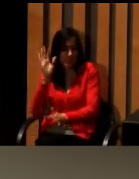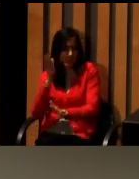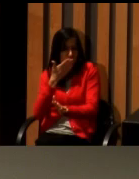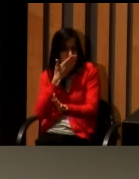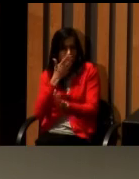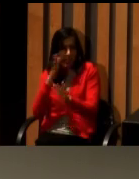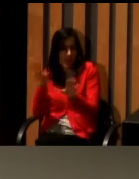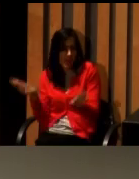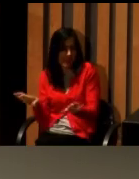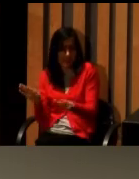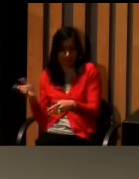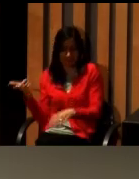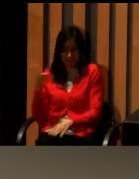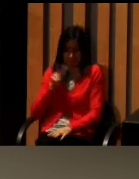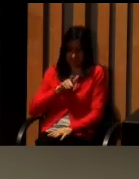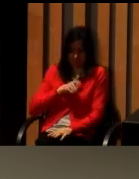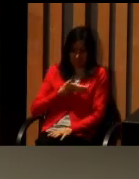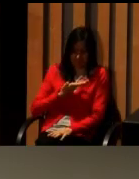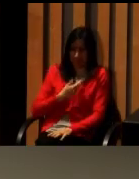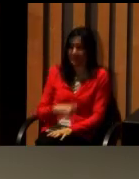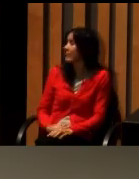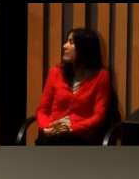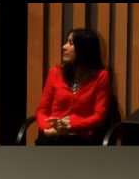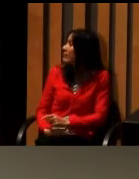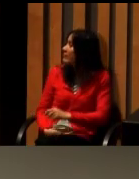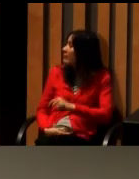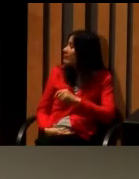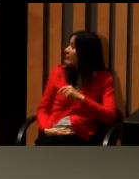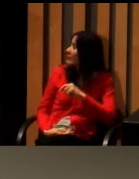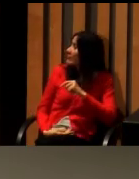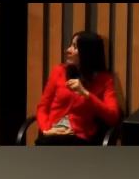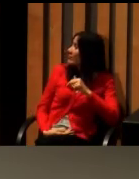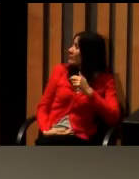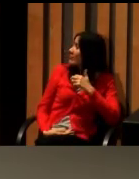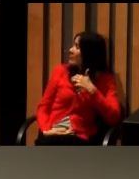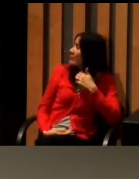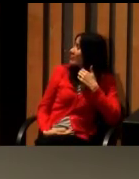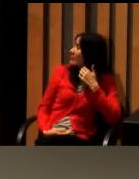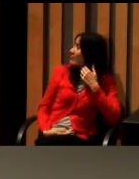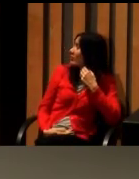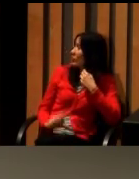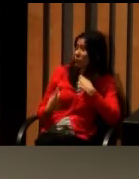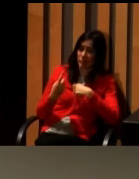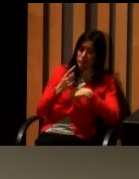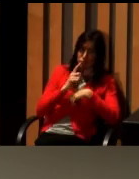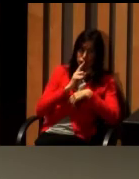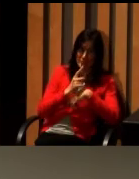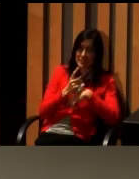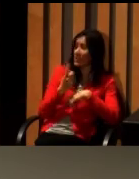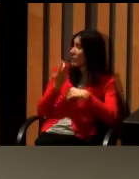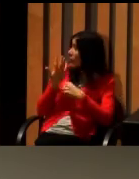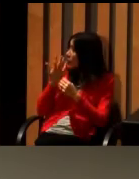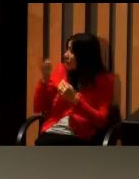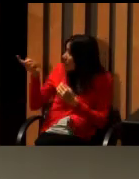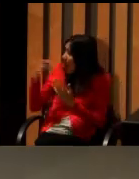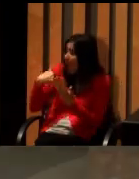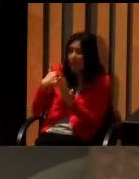It's worse than that, Mike, because those were two beautifully written pieces before you as well. I don't have anything in front of me.